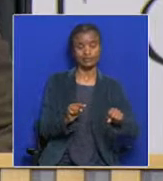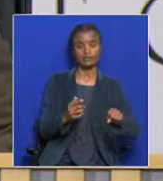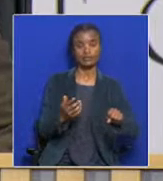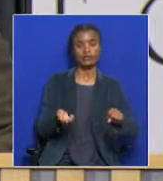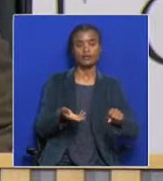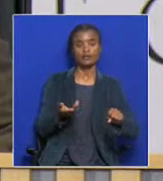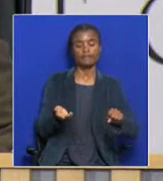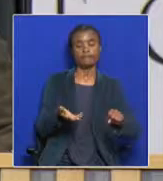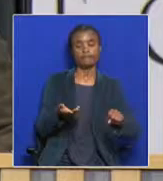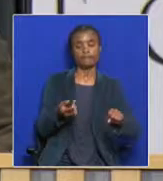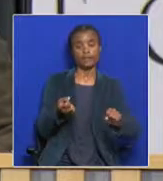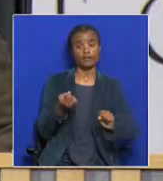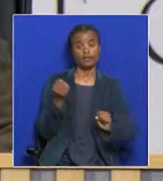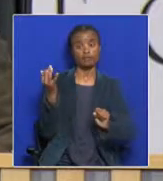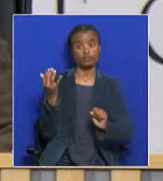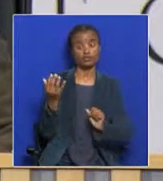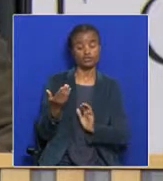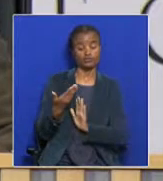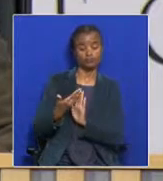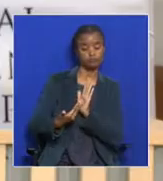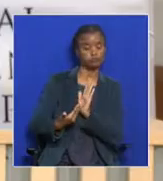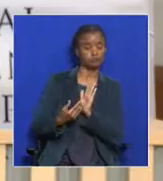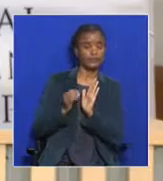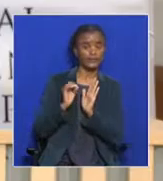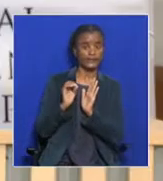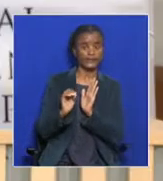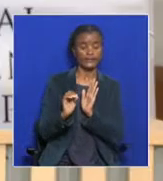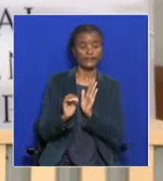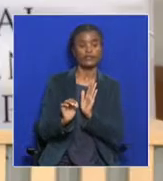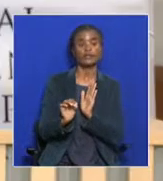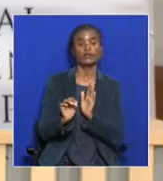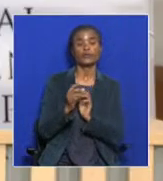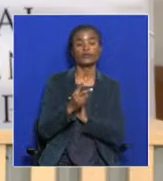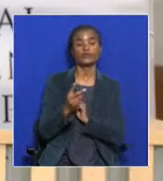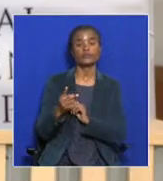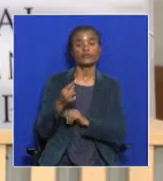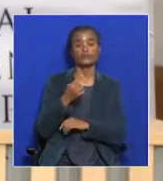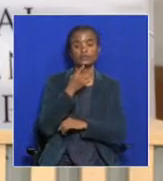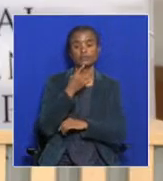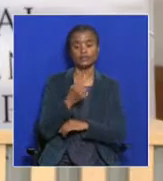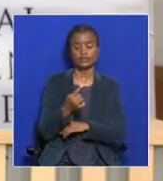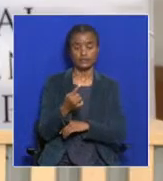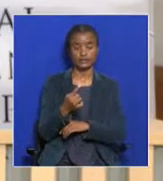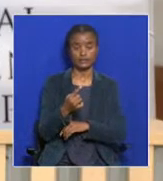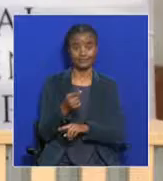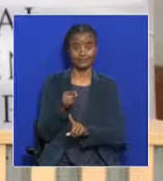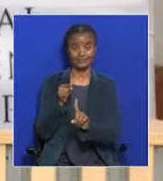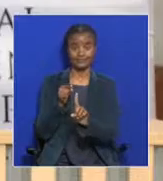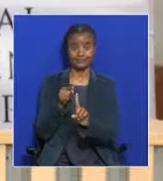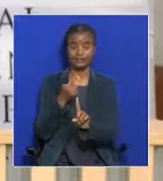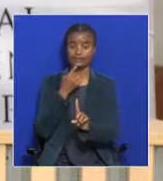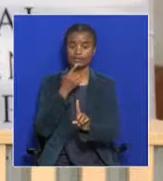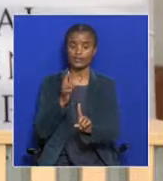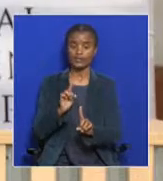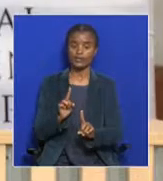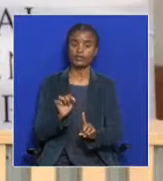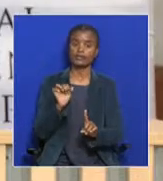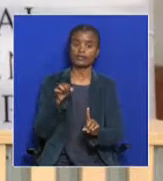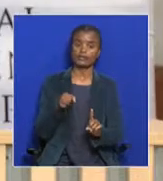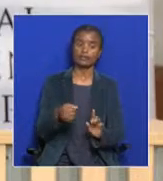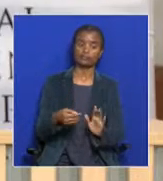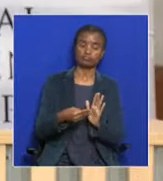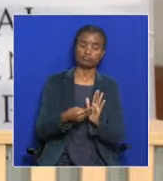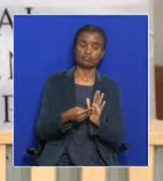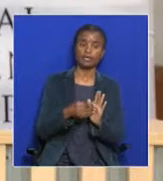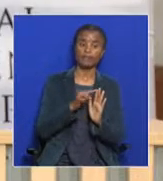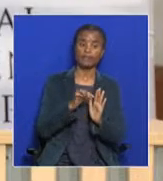presentation. And he insists that it was made, but it is not in this table. So one thing we have been able